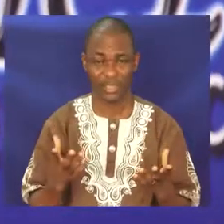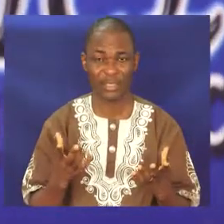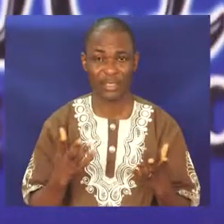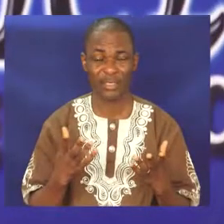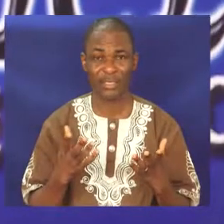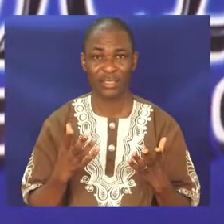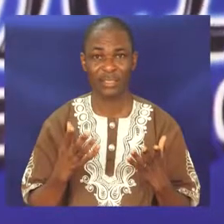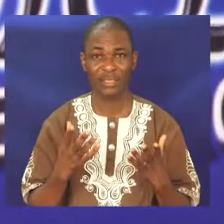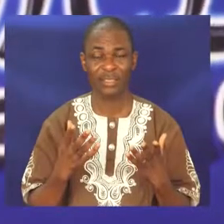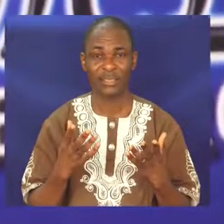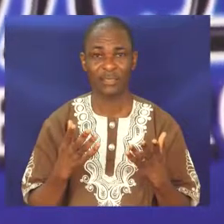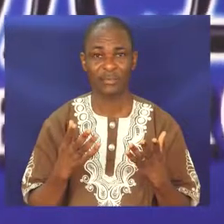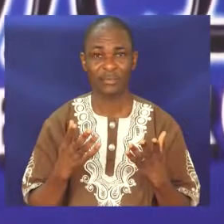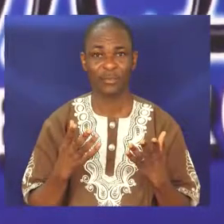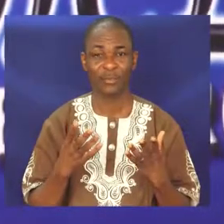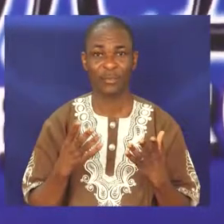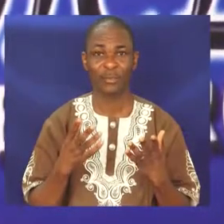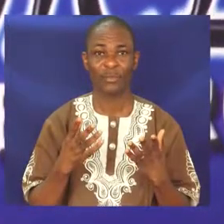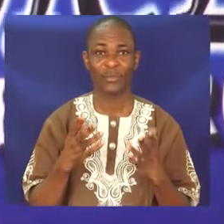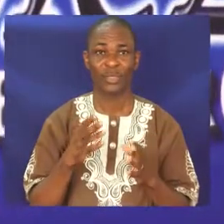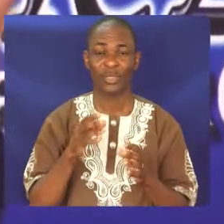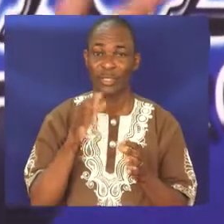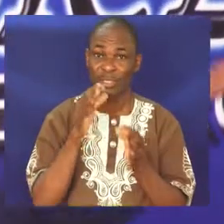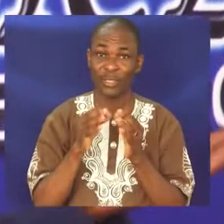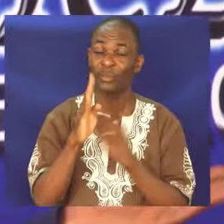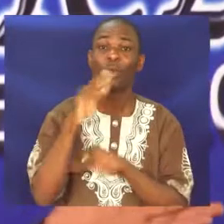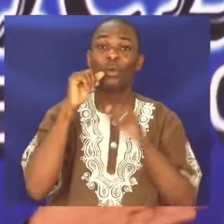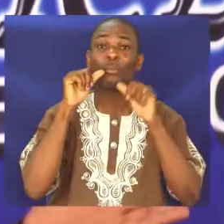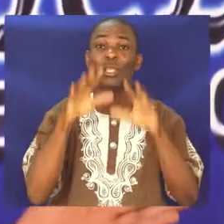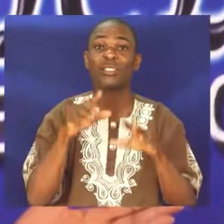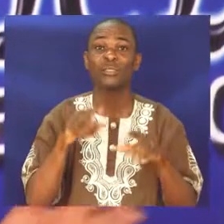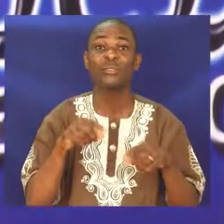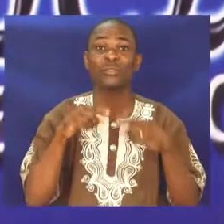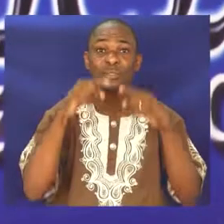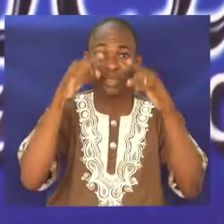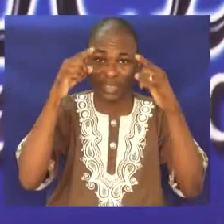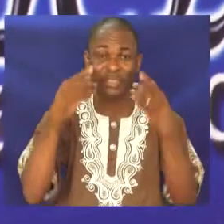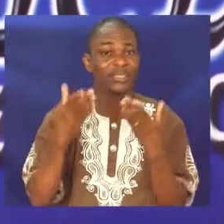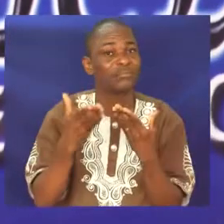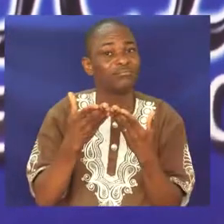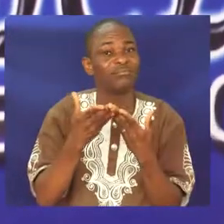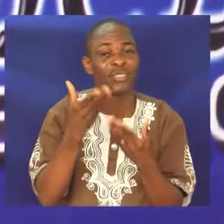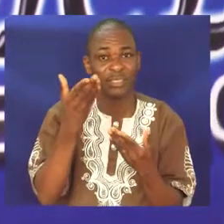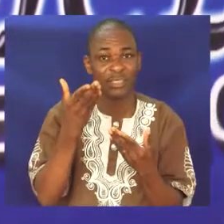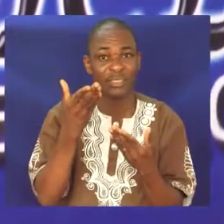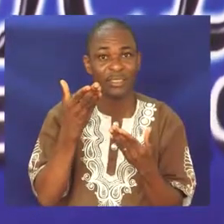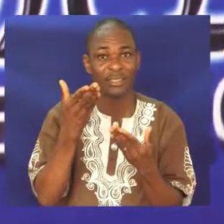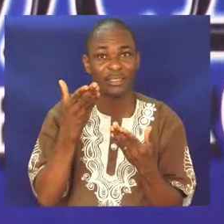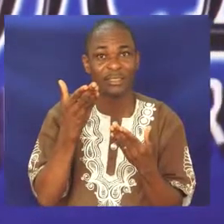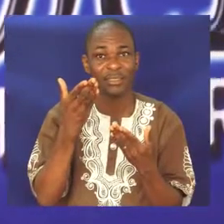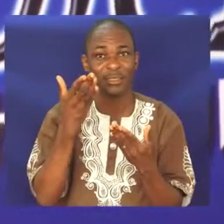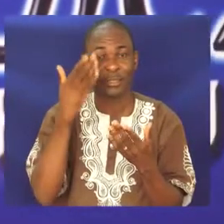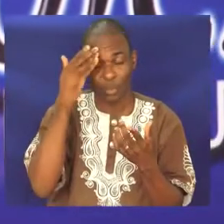ensroma a e wo esro no on pepre ne ho ansana ahyren isan se e woni nkrabea mu se